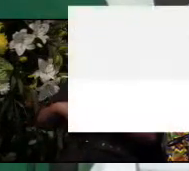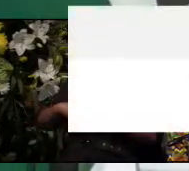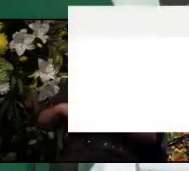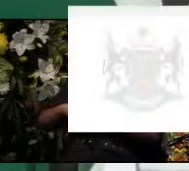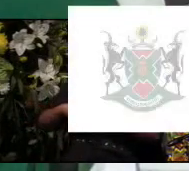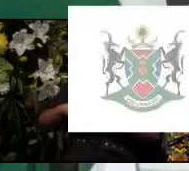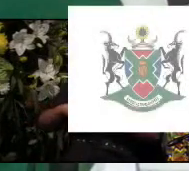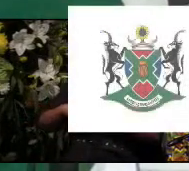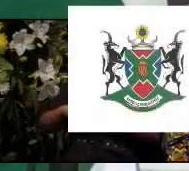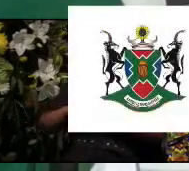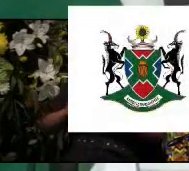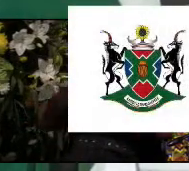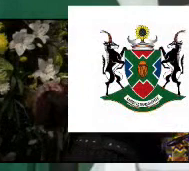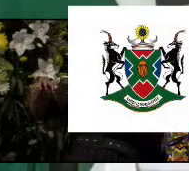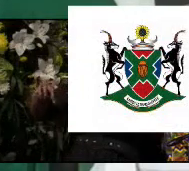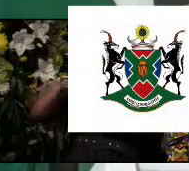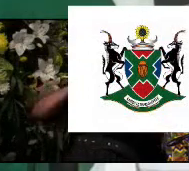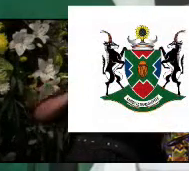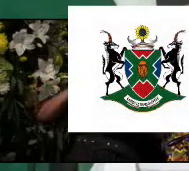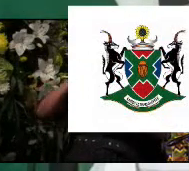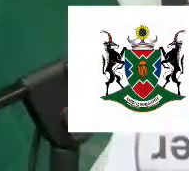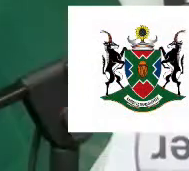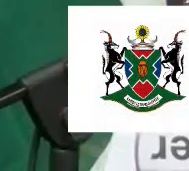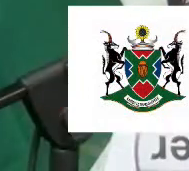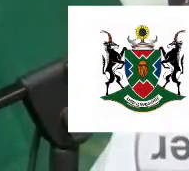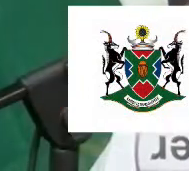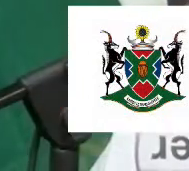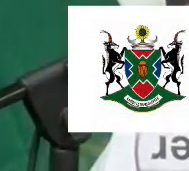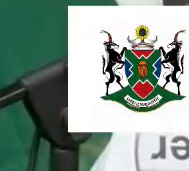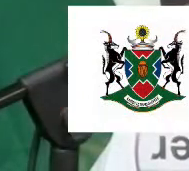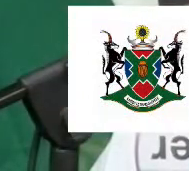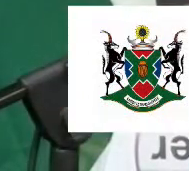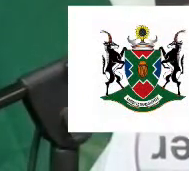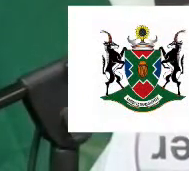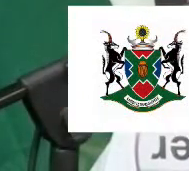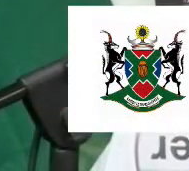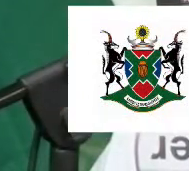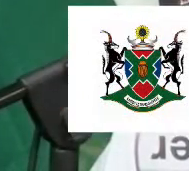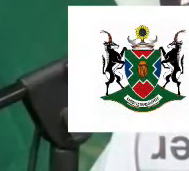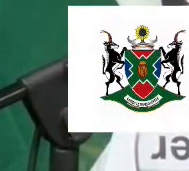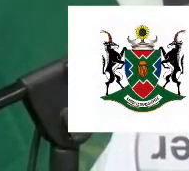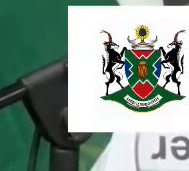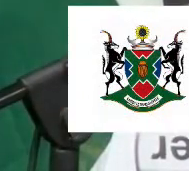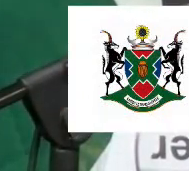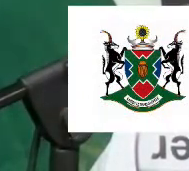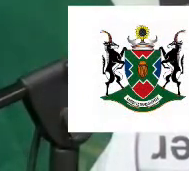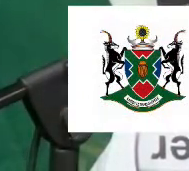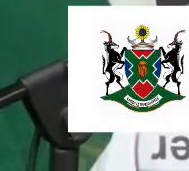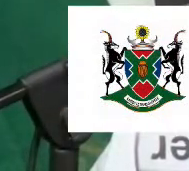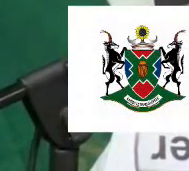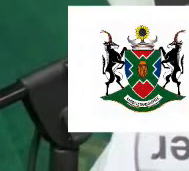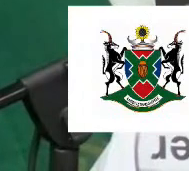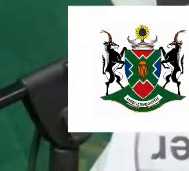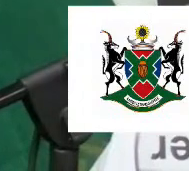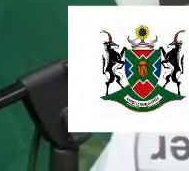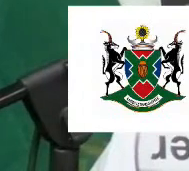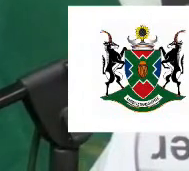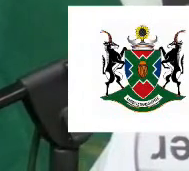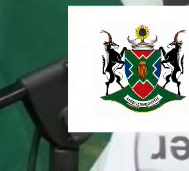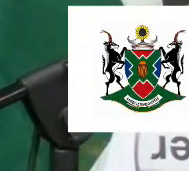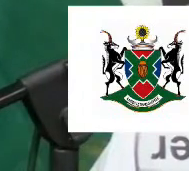abridge their profile or for like a speaker which is quite long a crossover